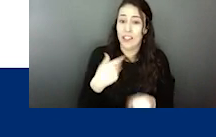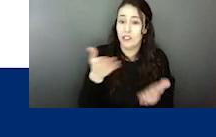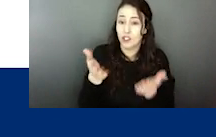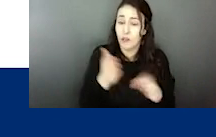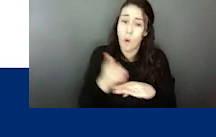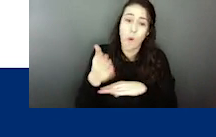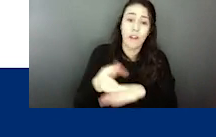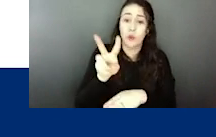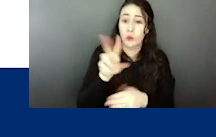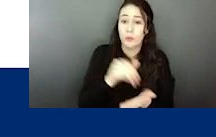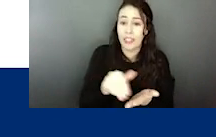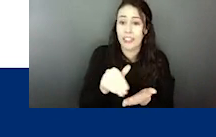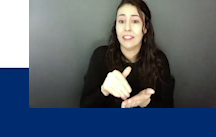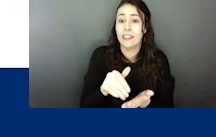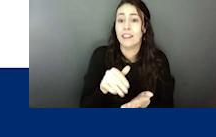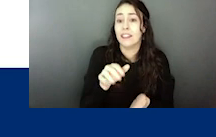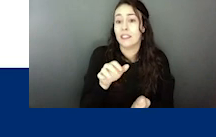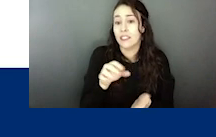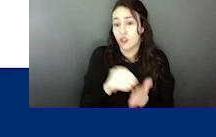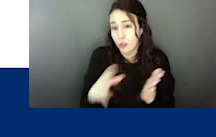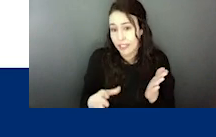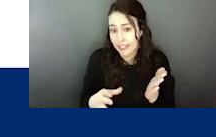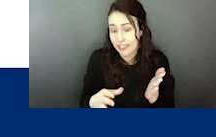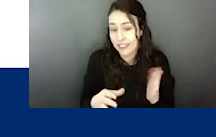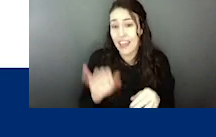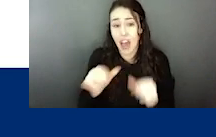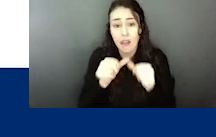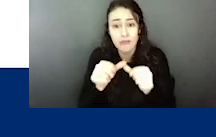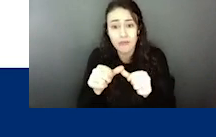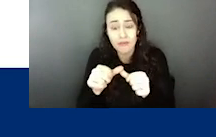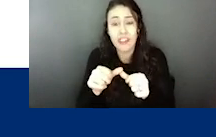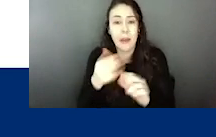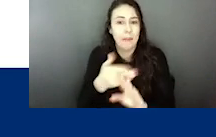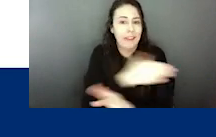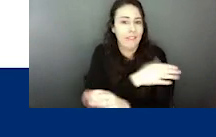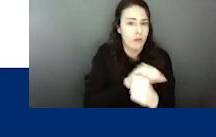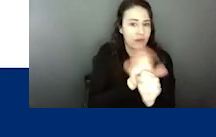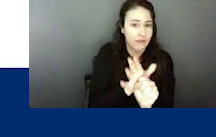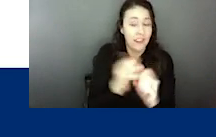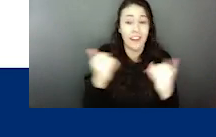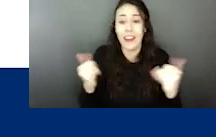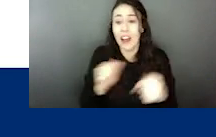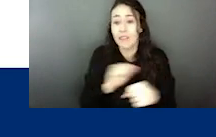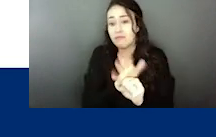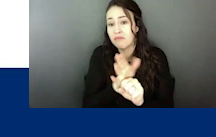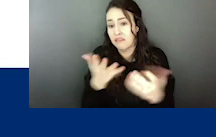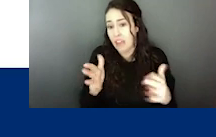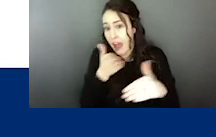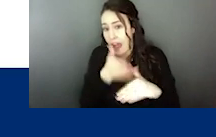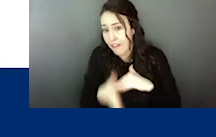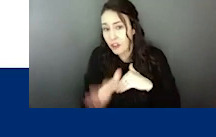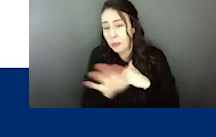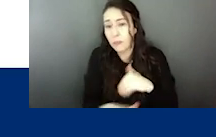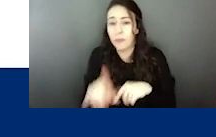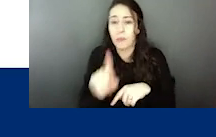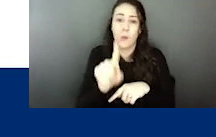And that remained the case until before the pandemic. We are now post-pandemic at a headcount of about